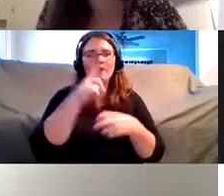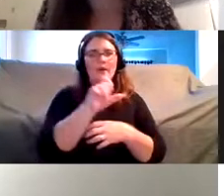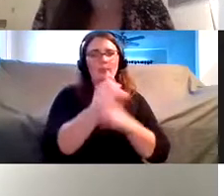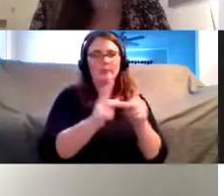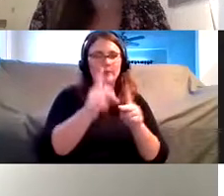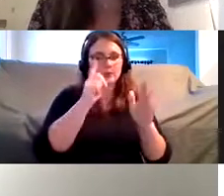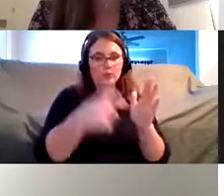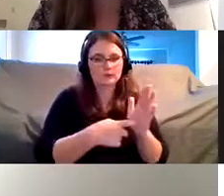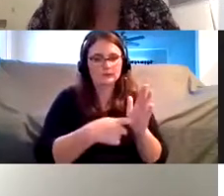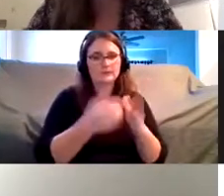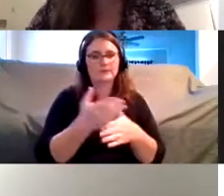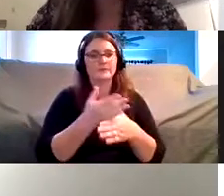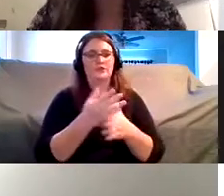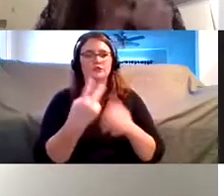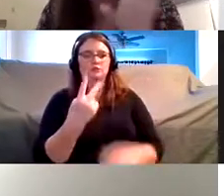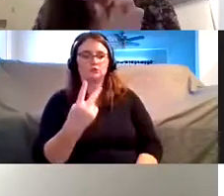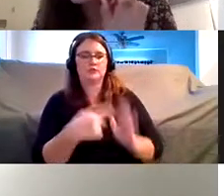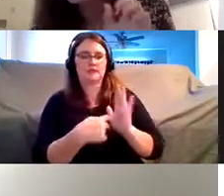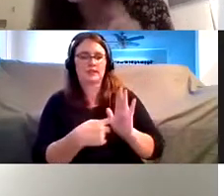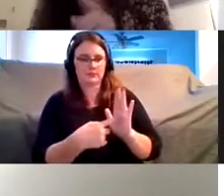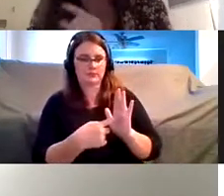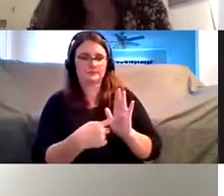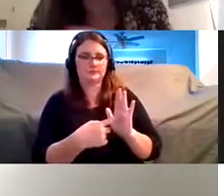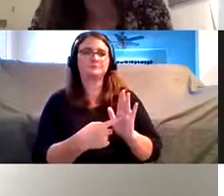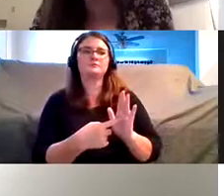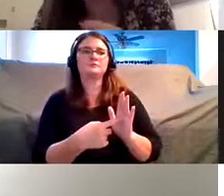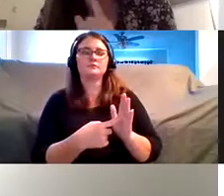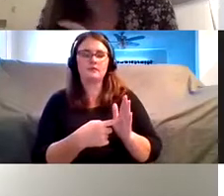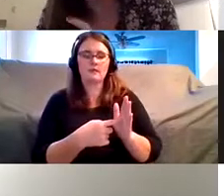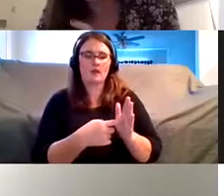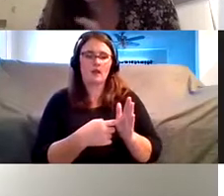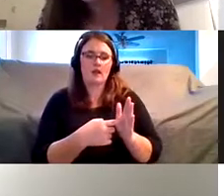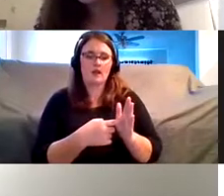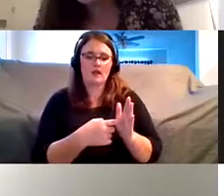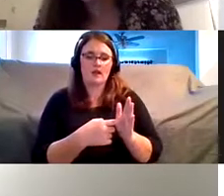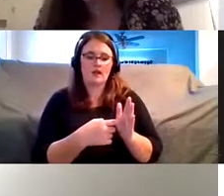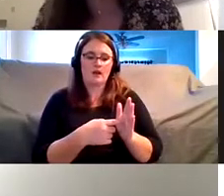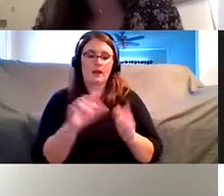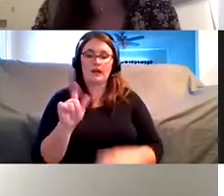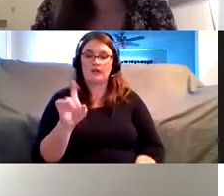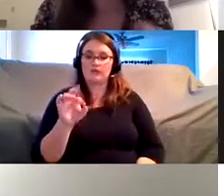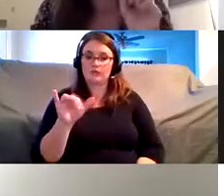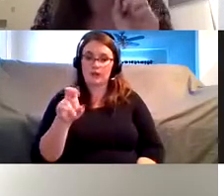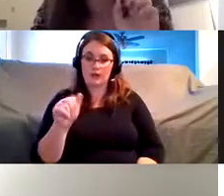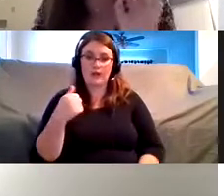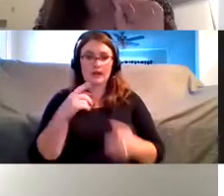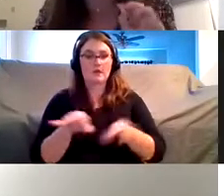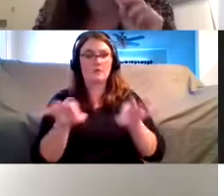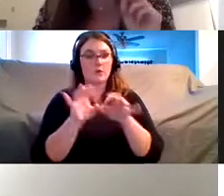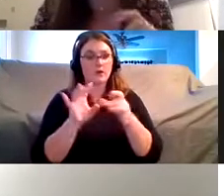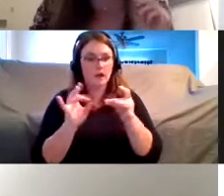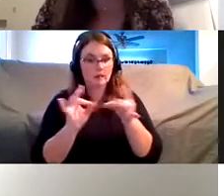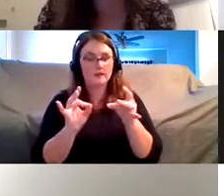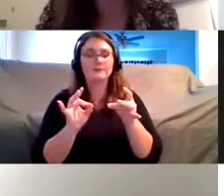had. One was when I was trying to get and I just want to make a point, Juliana made a really important comment here, because it feels something